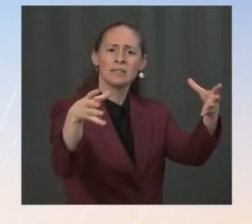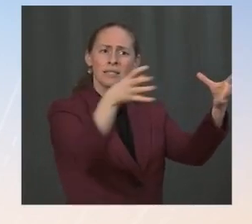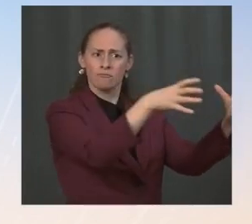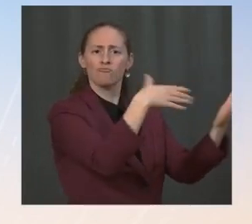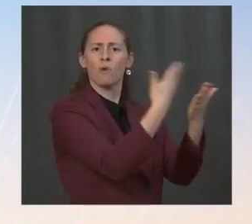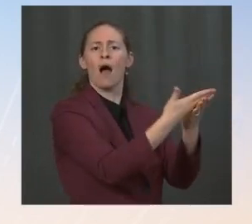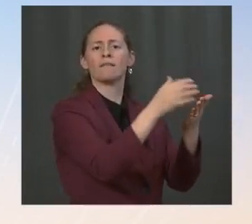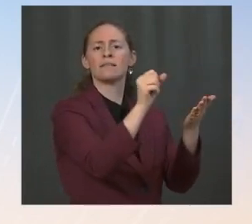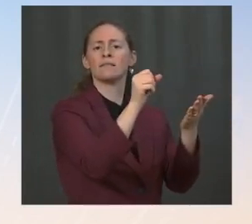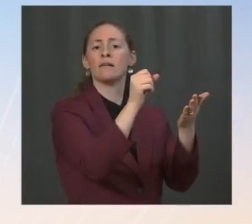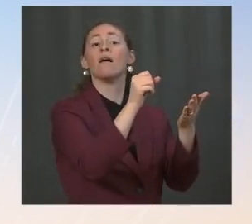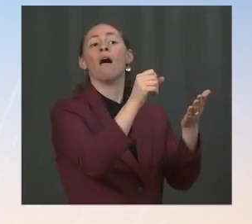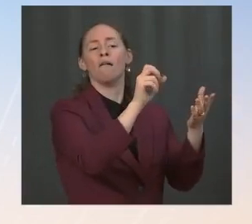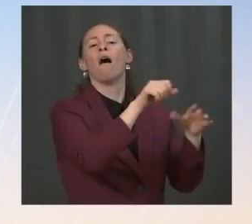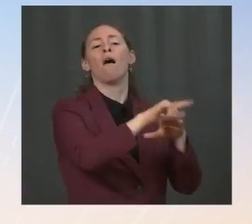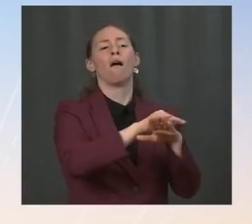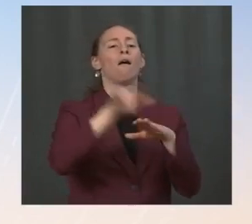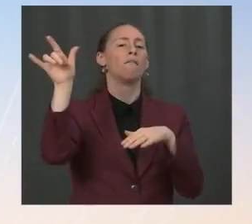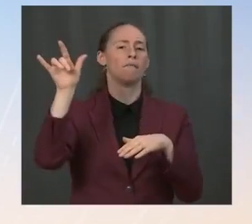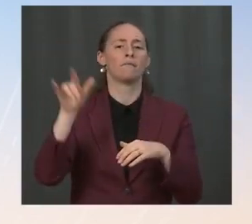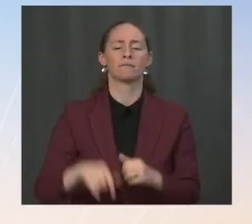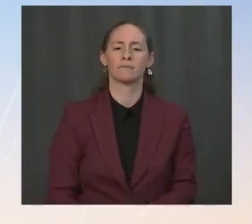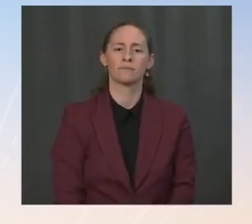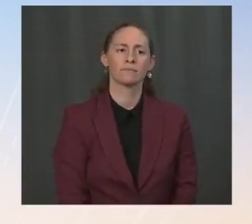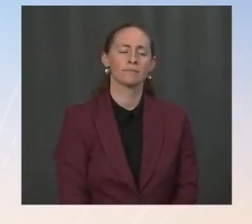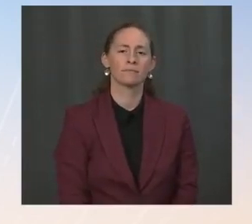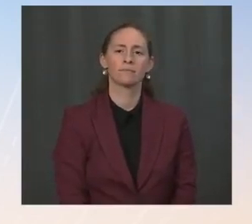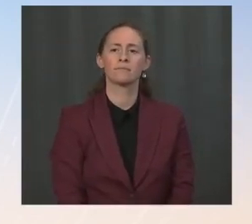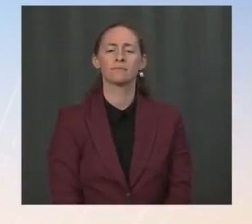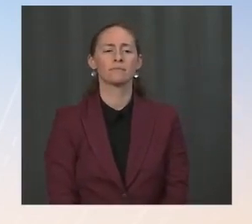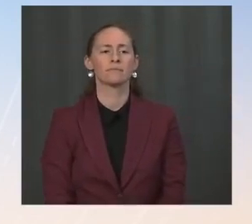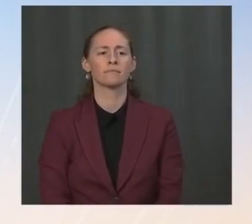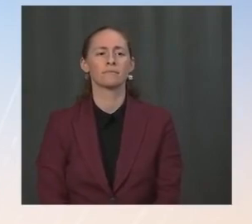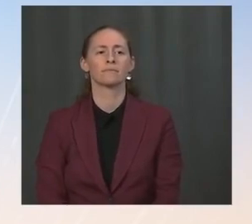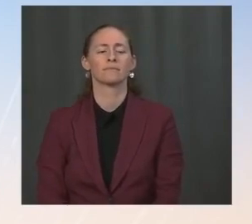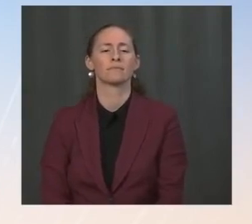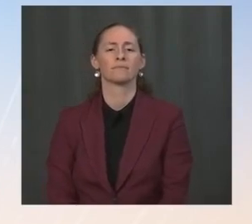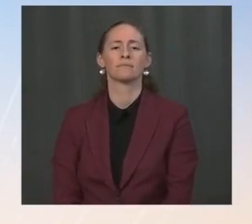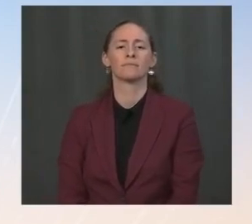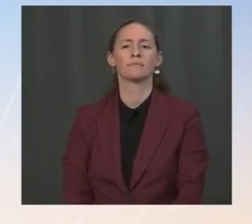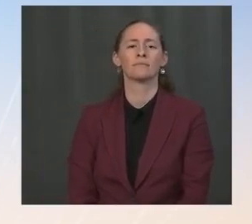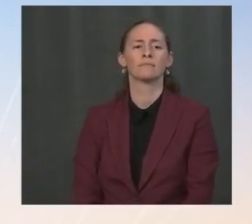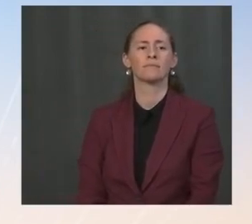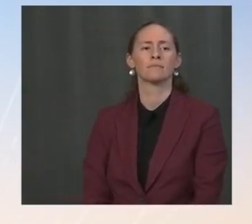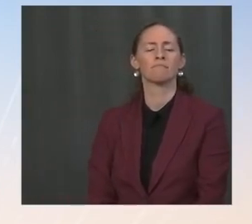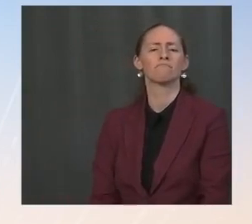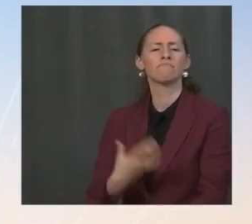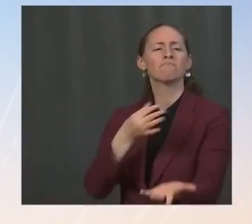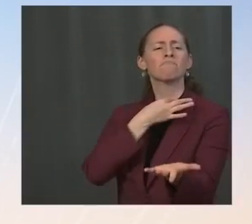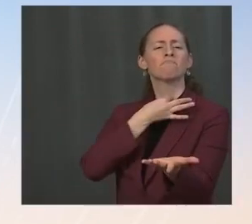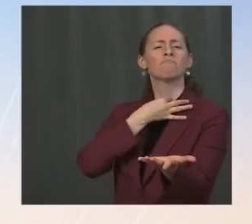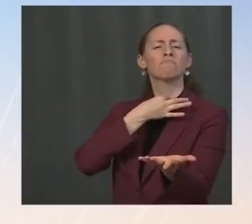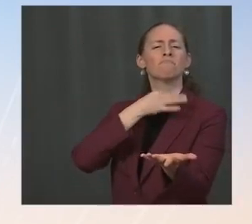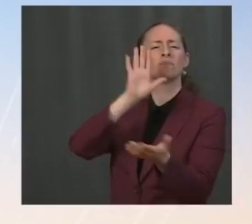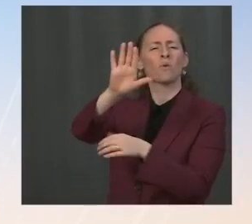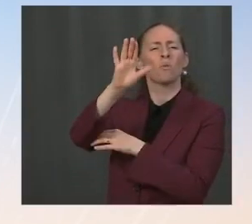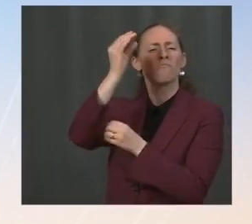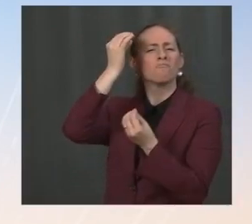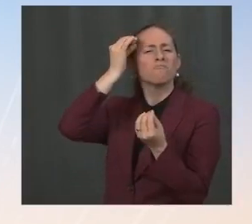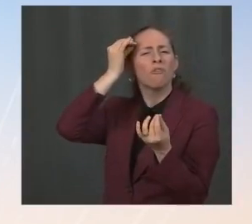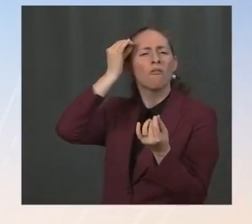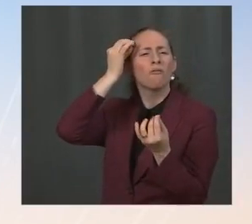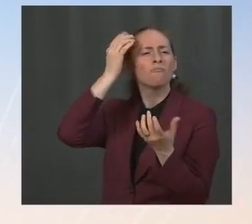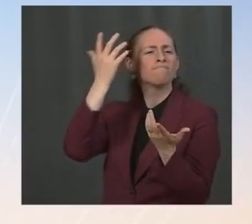at the appropriate time. Go ahead. Is it your opinion that the president has